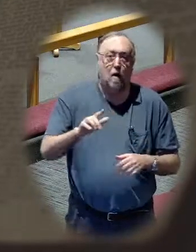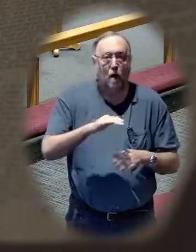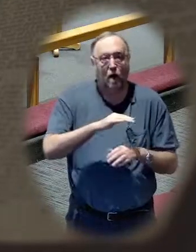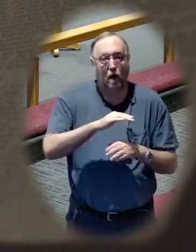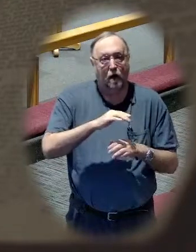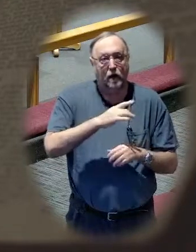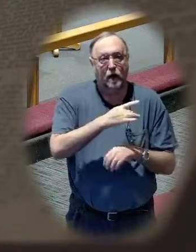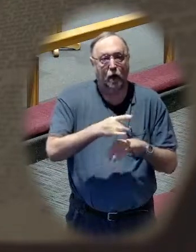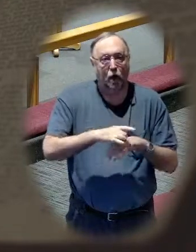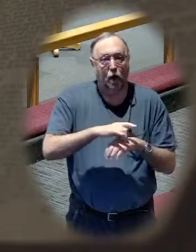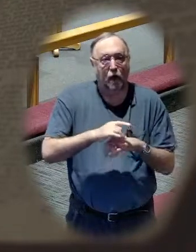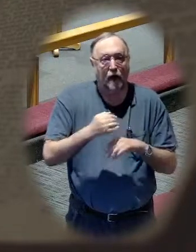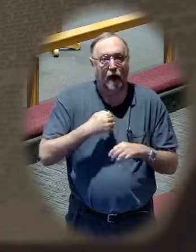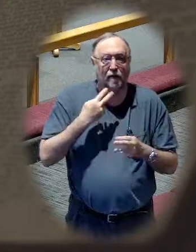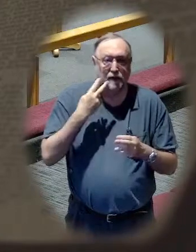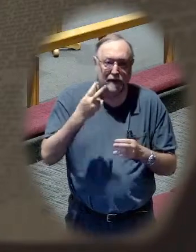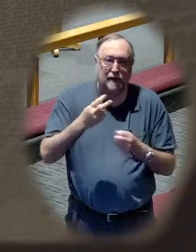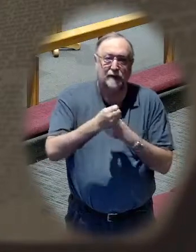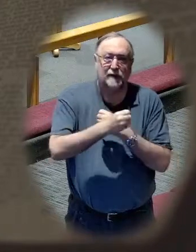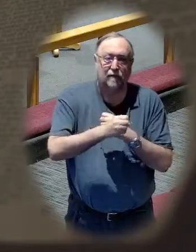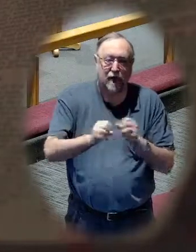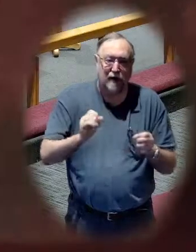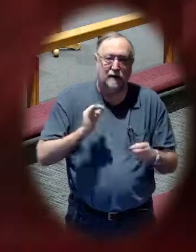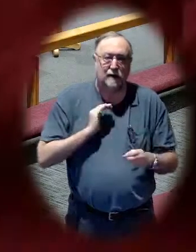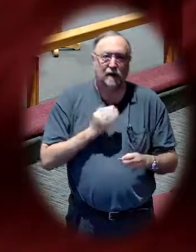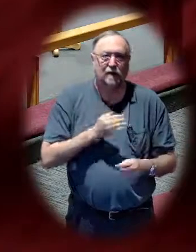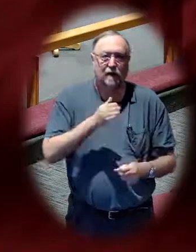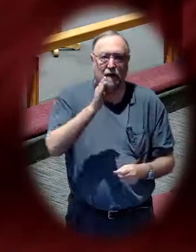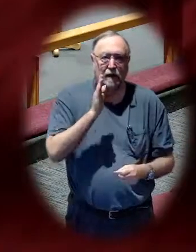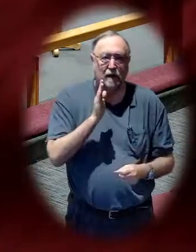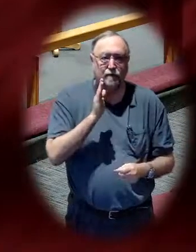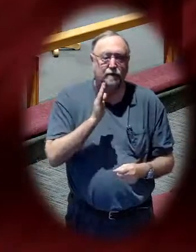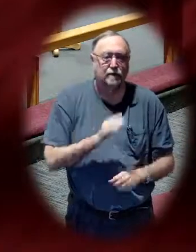seen the salvation of our God.